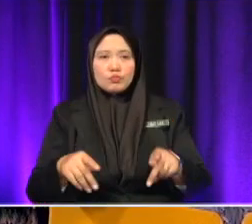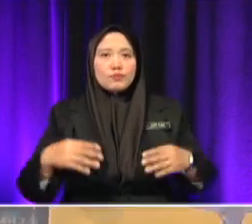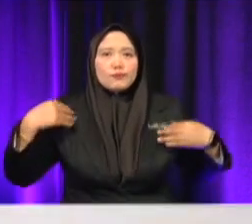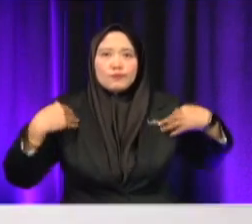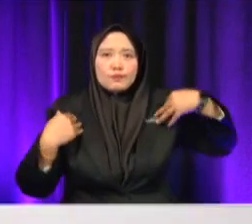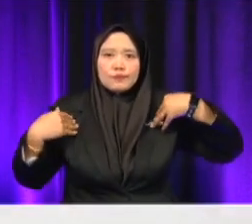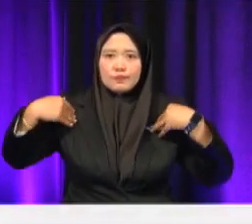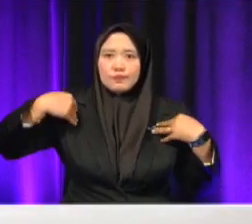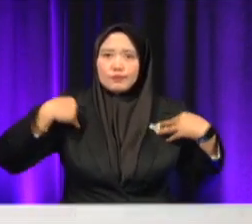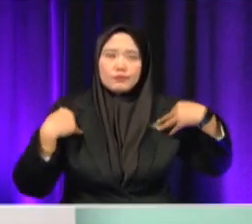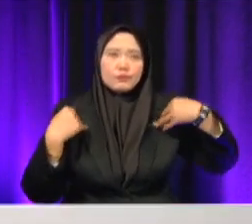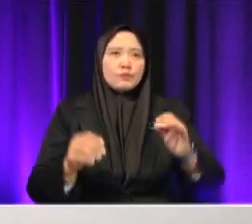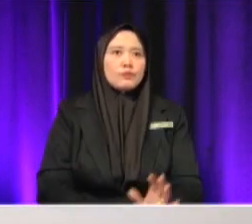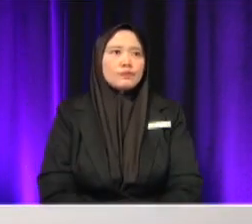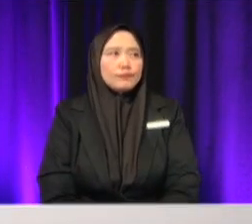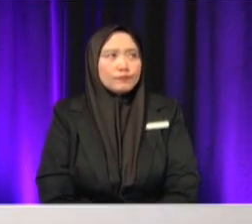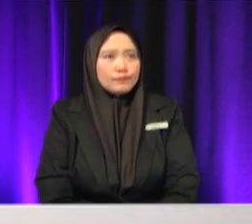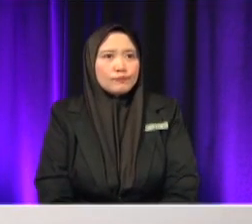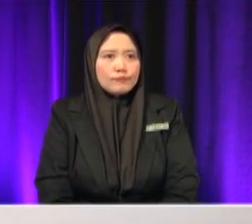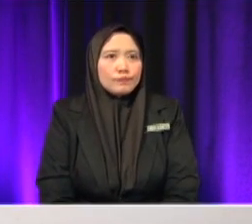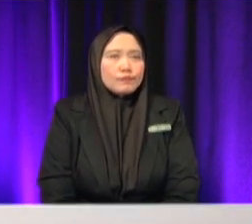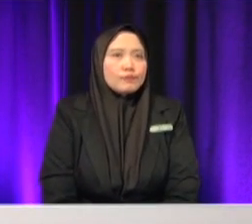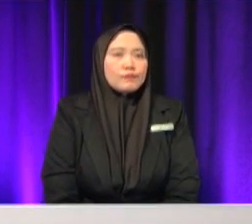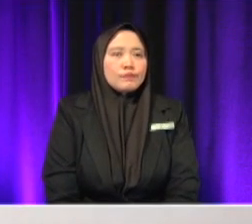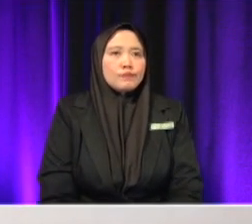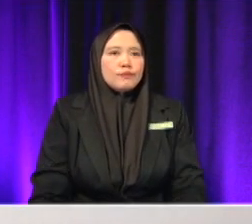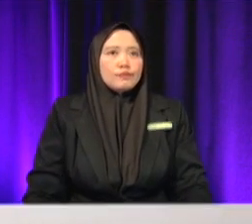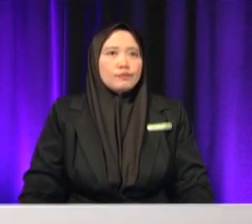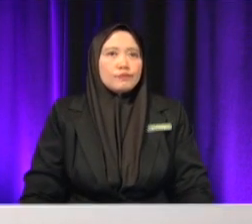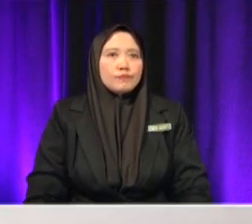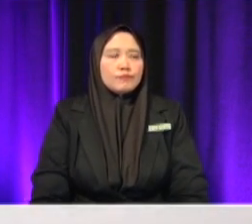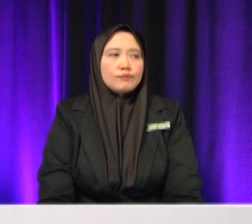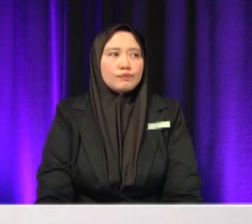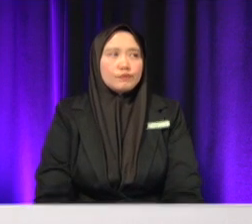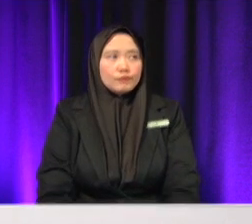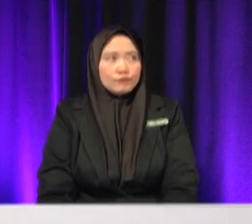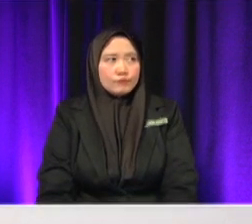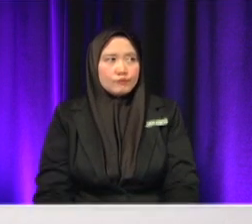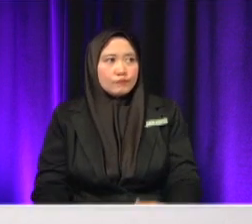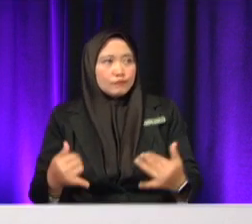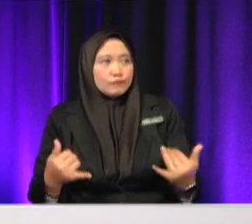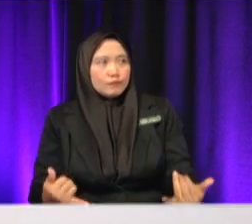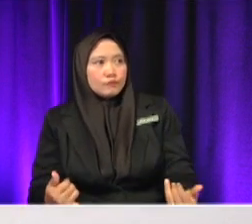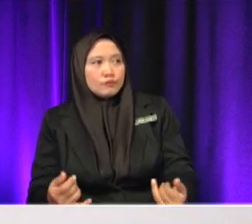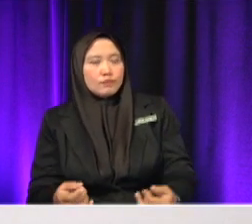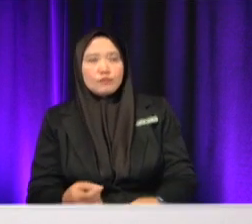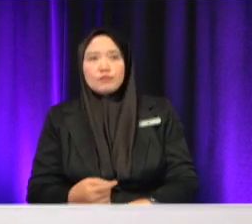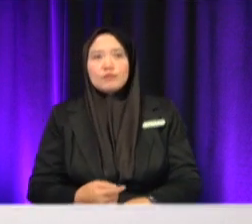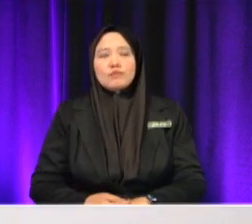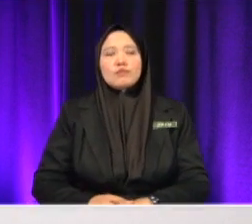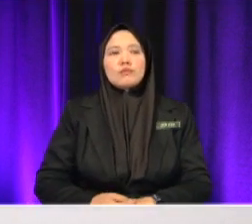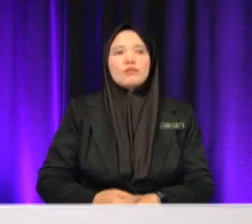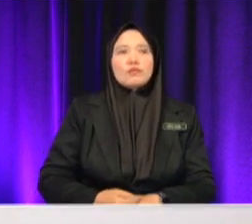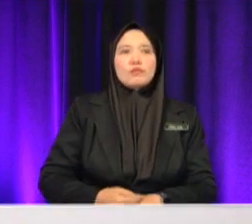Is everyone ready? Yeah. Okay, great. Okay. Okay, so now I would like someone to help me read this